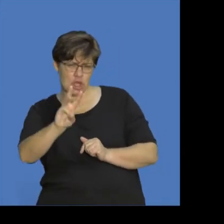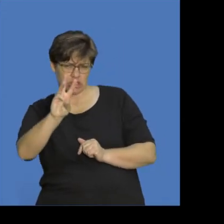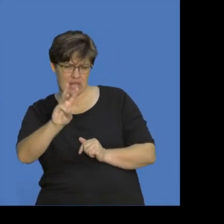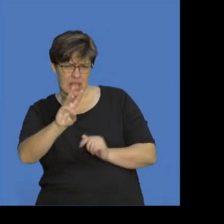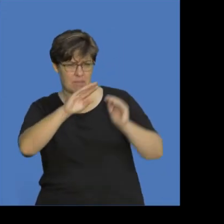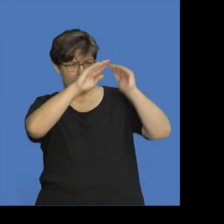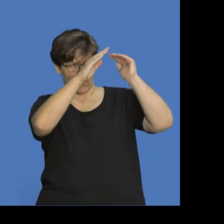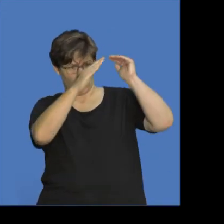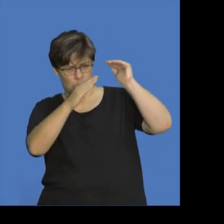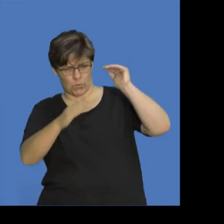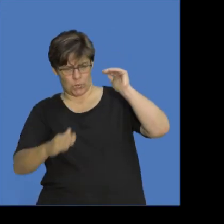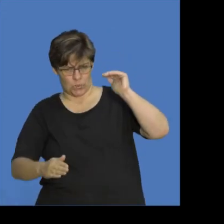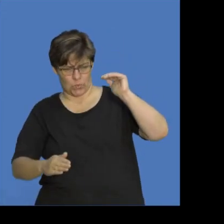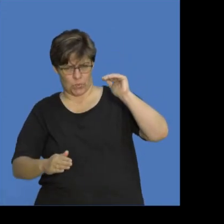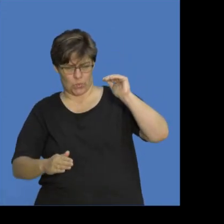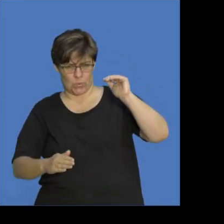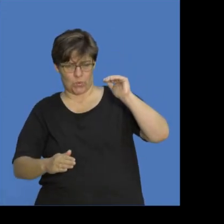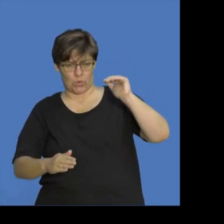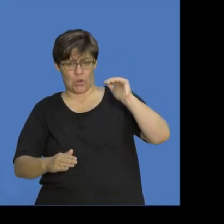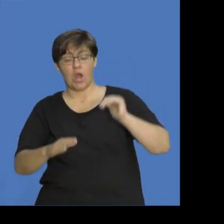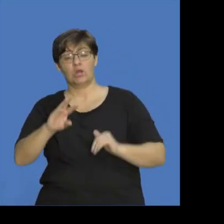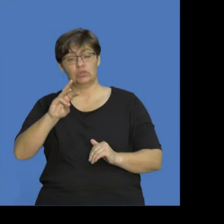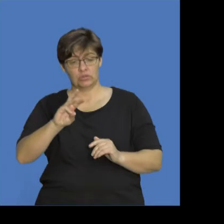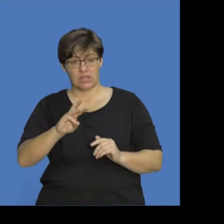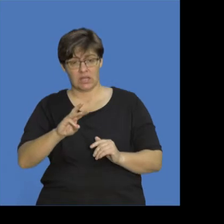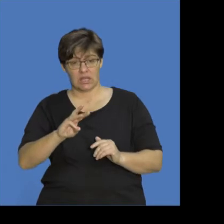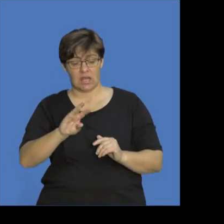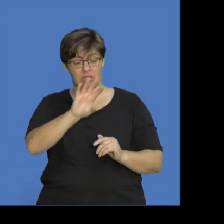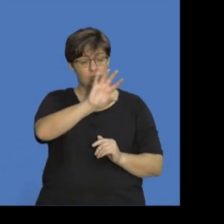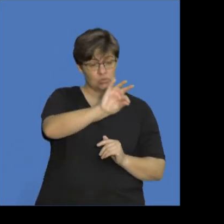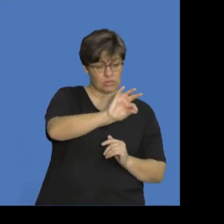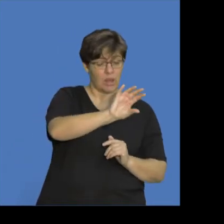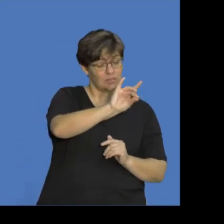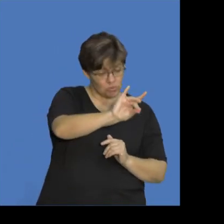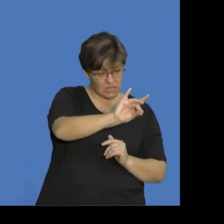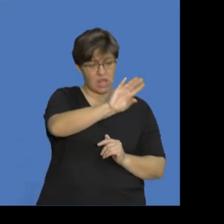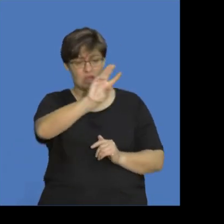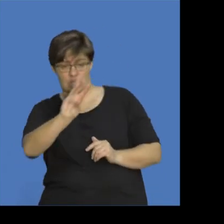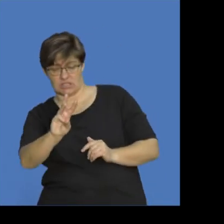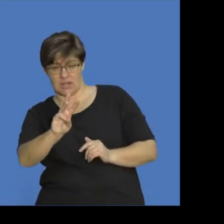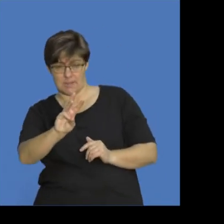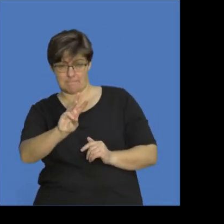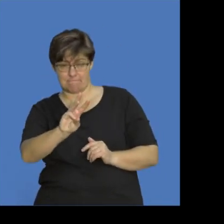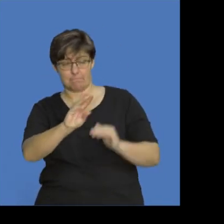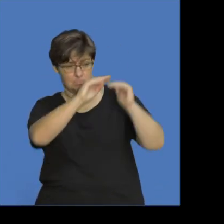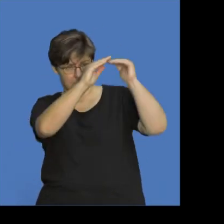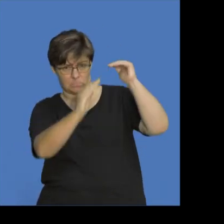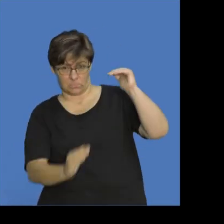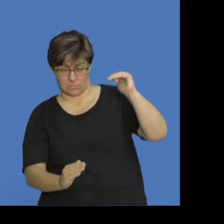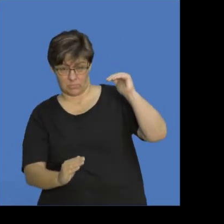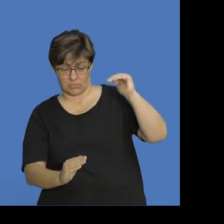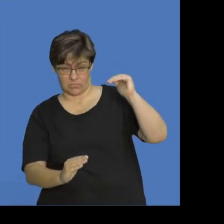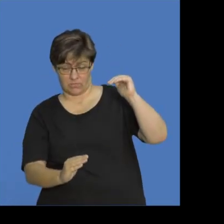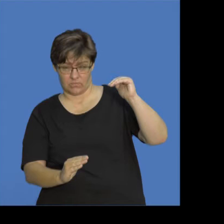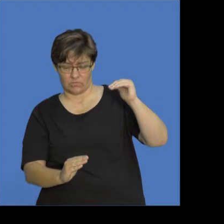The temperature has been decreasing. Okay. From Tuesday to Thursday. Okay. Great.